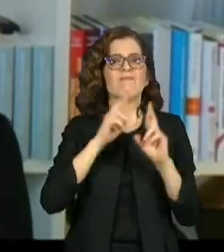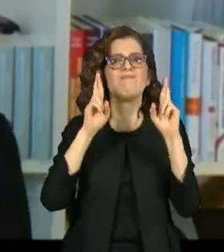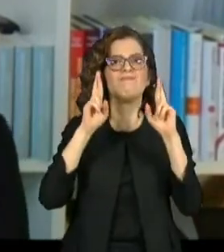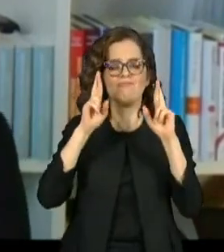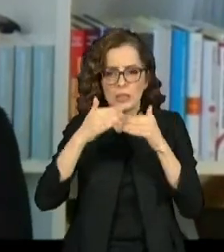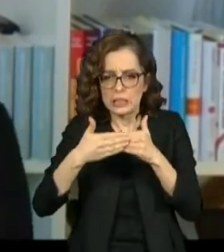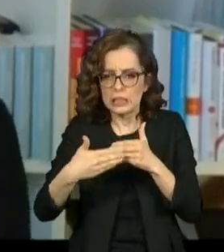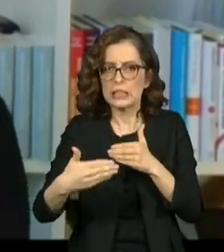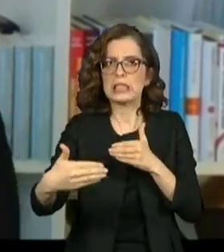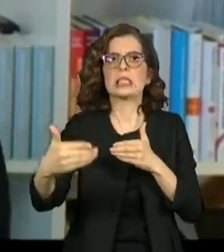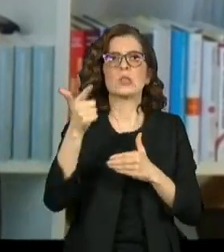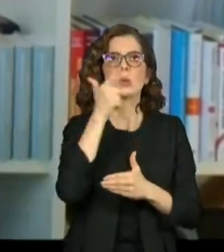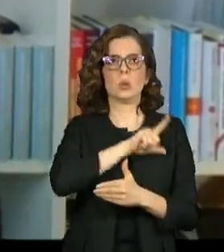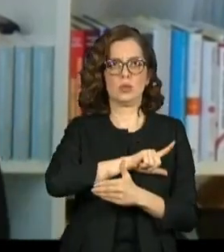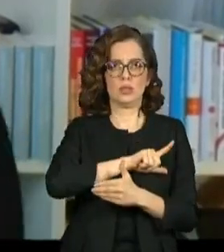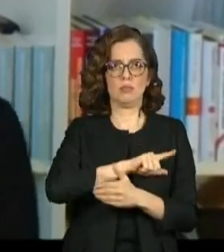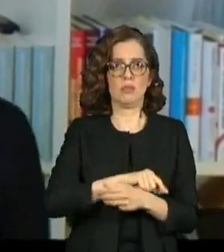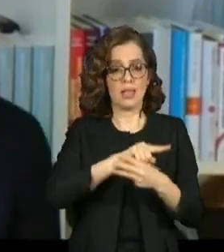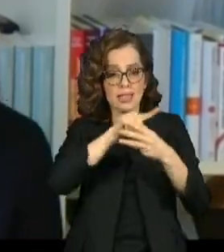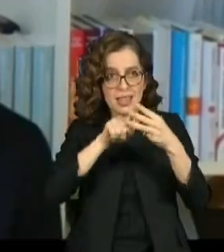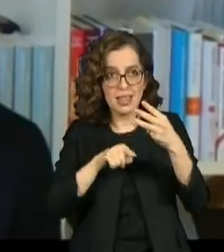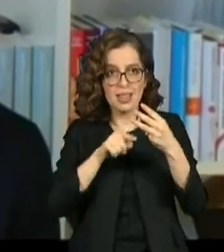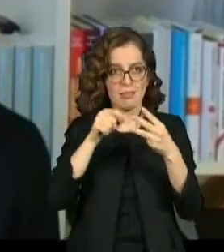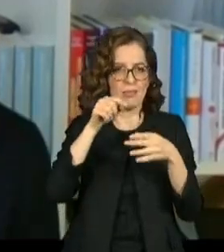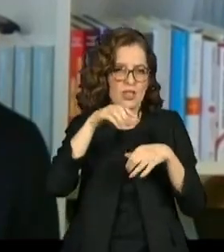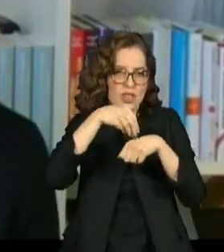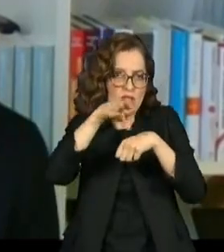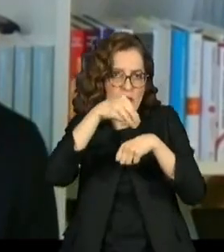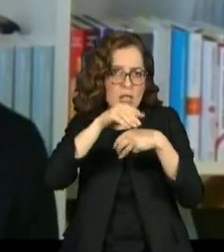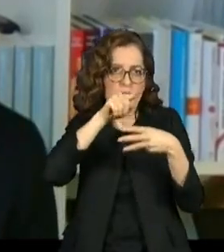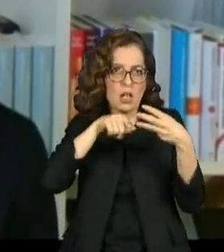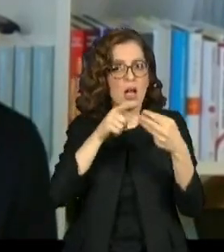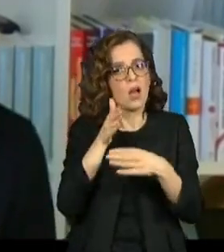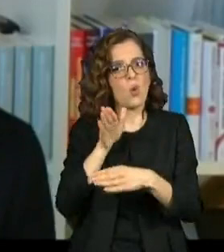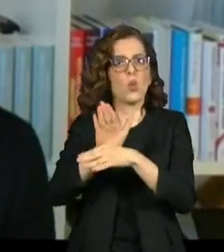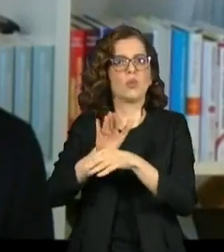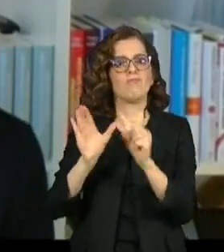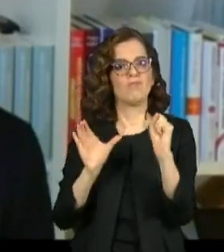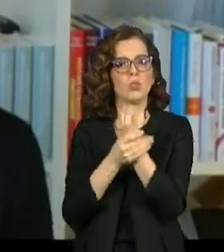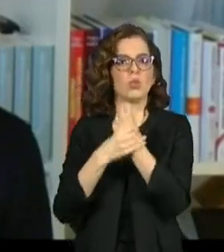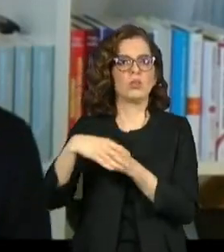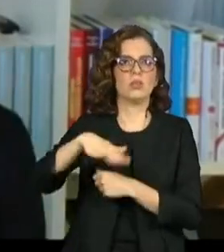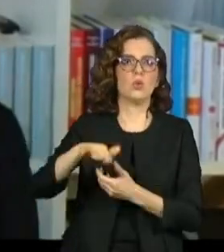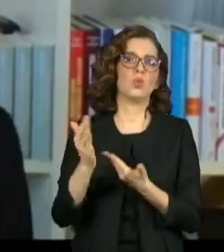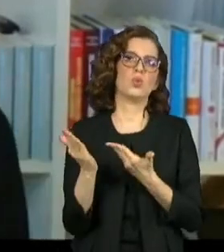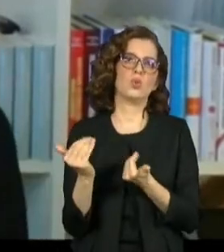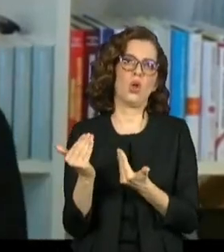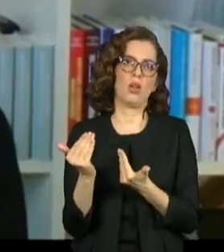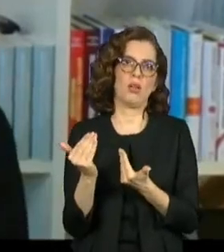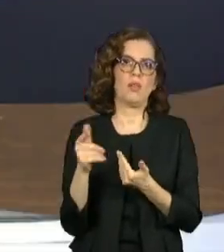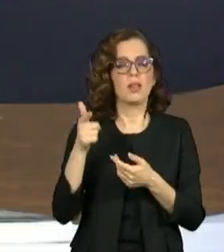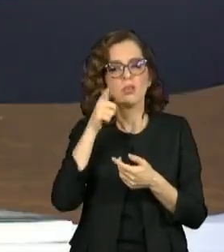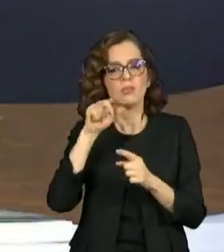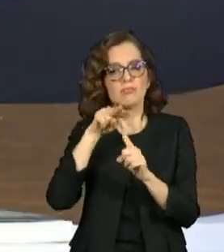live longer. I think those three things would go some way to reassuring young people that they had good prospects.